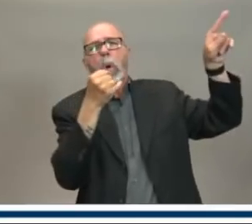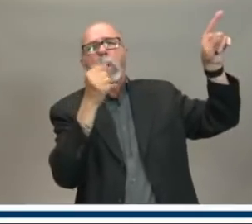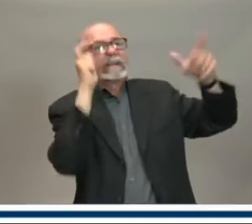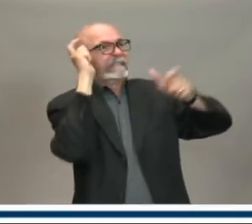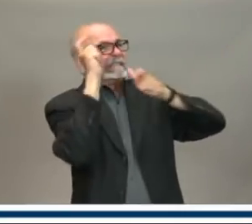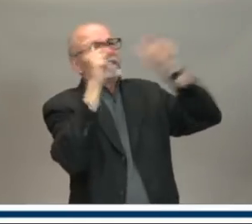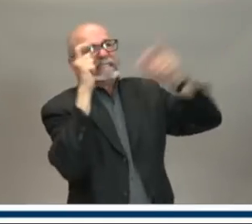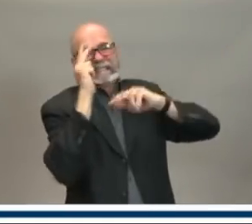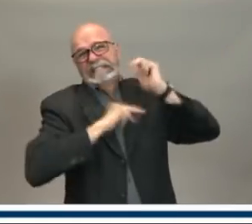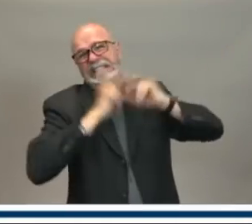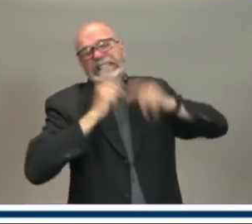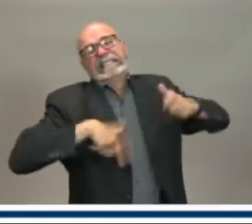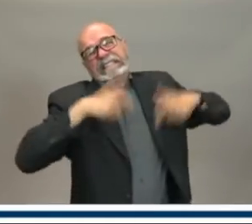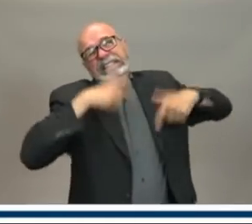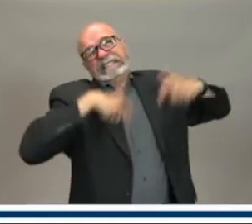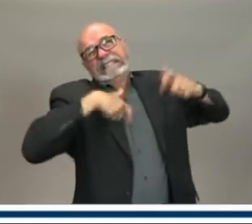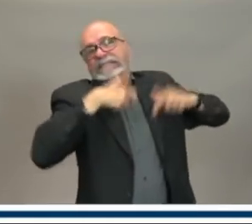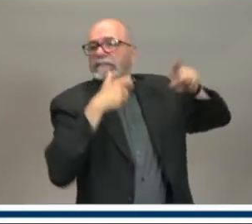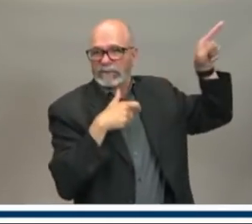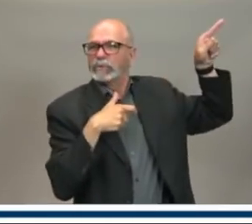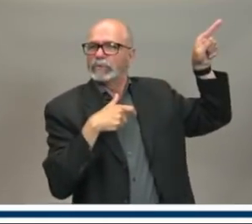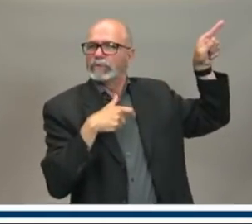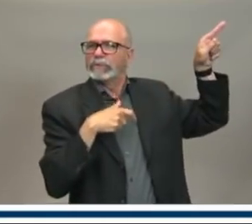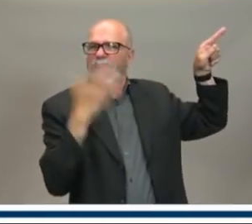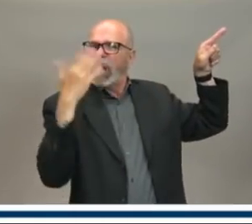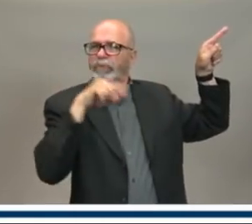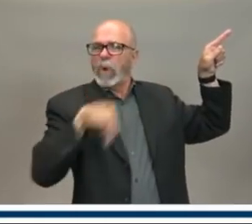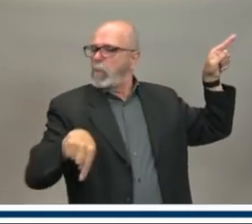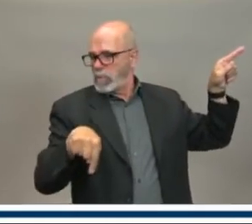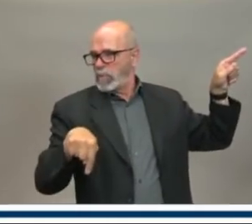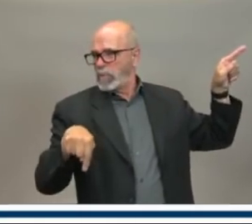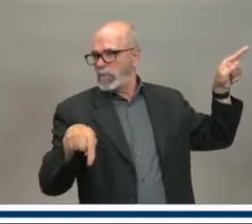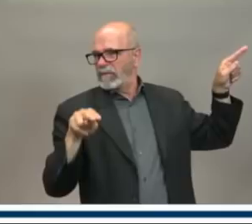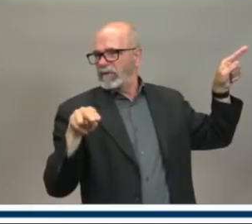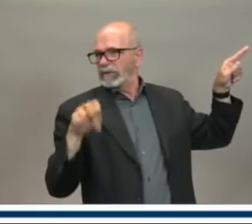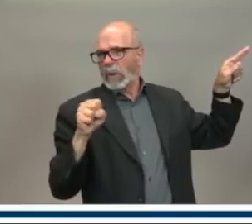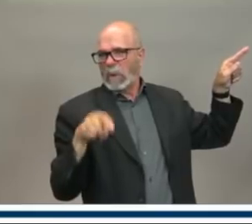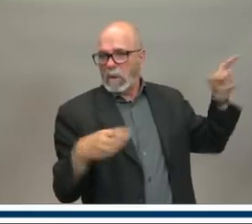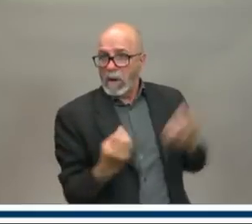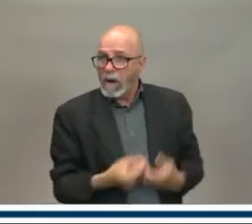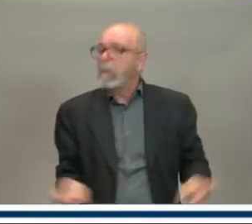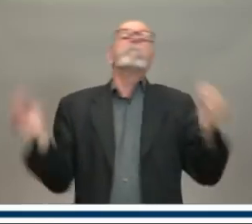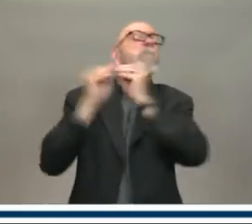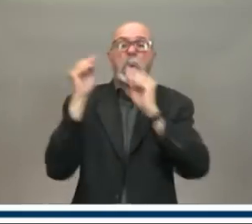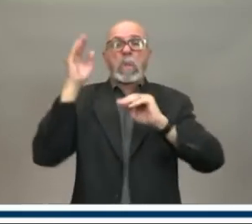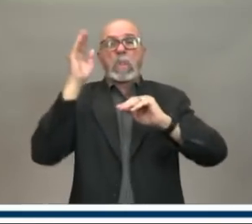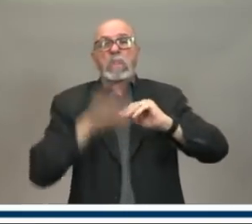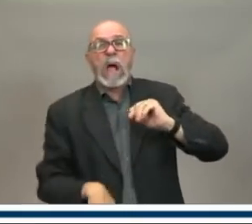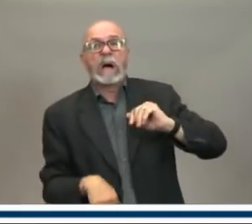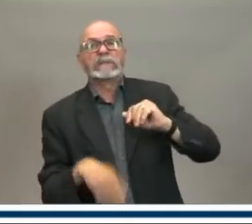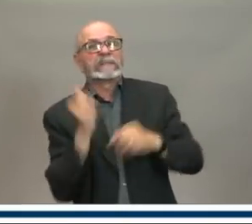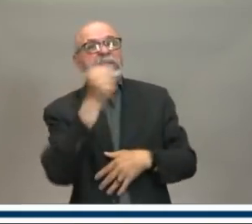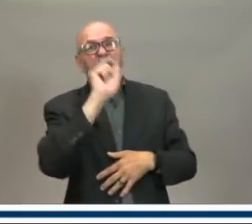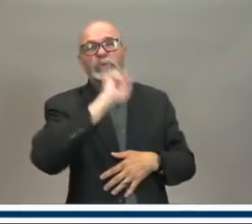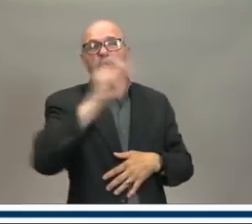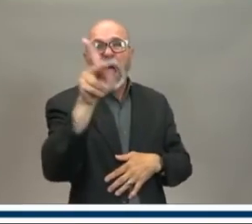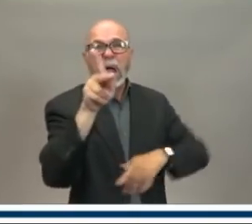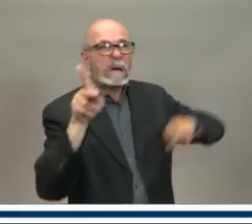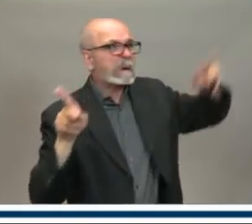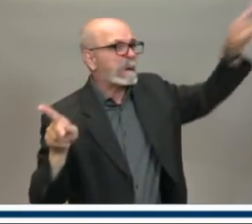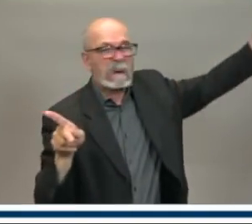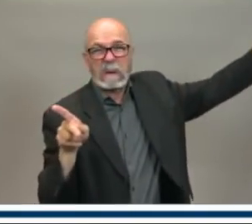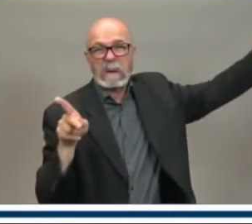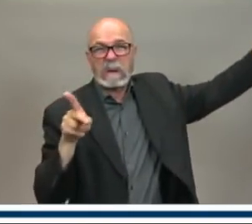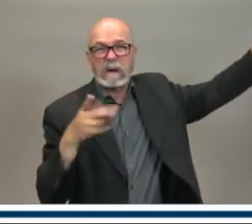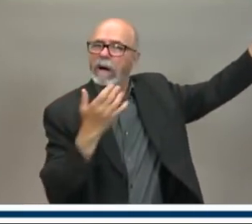do either of you have any insight into why we would get more cases in Saskatchewan and Manitoba put together?